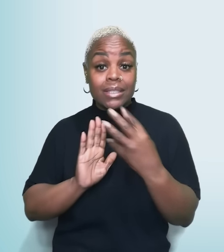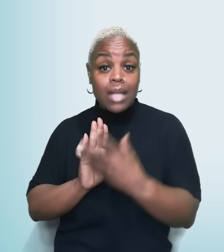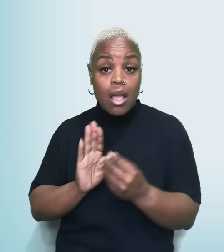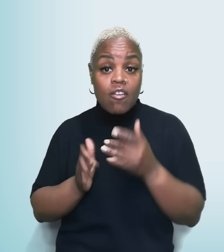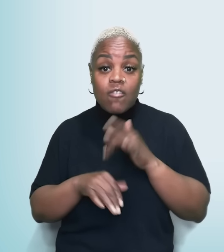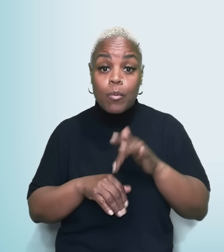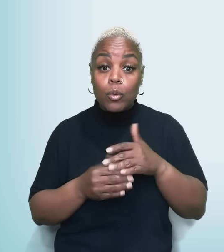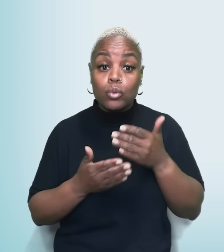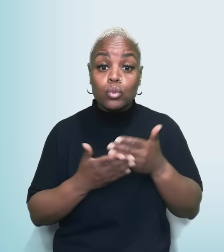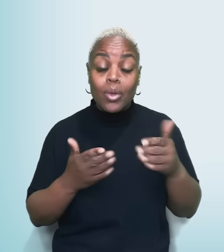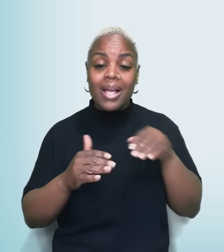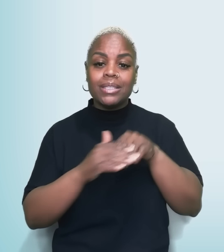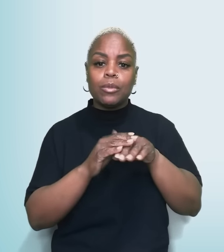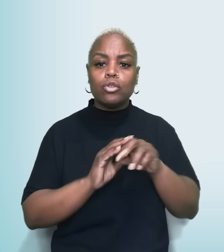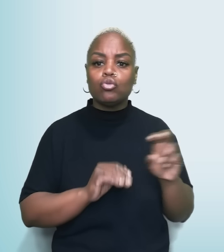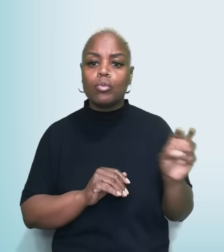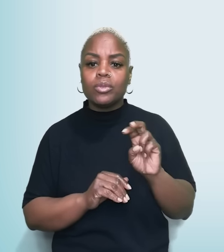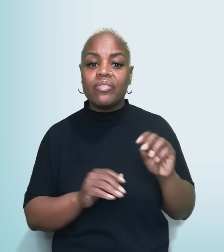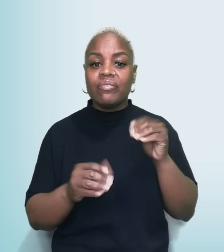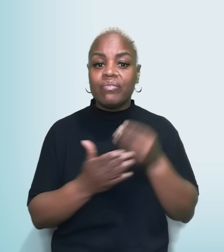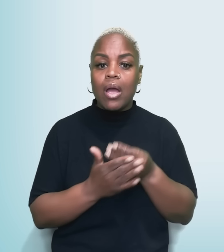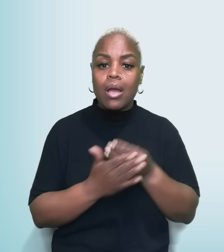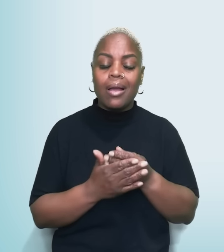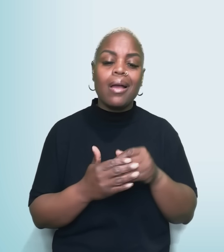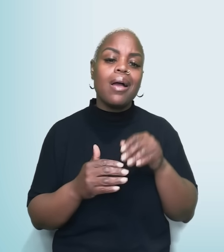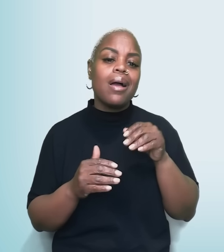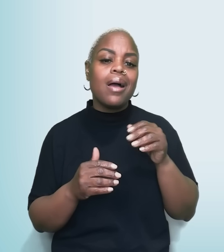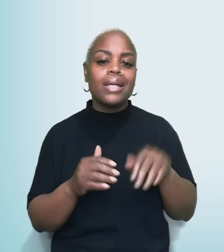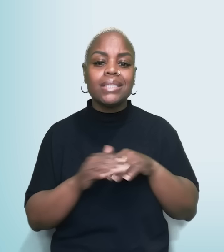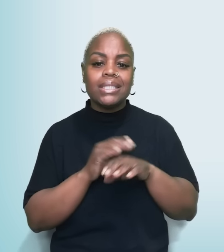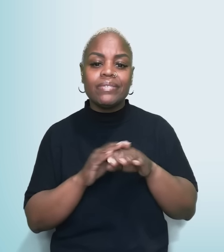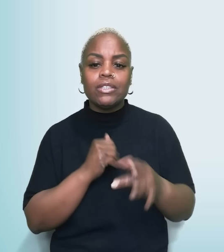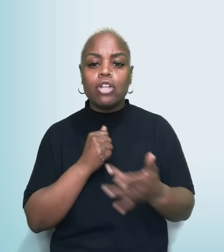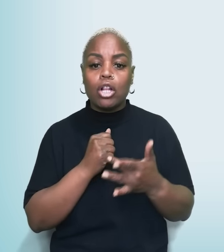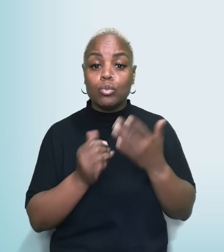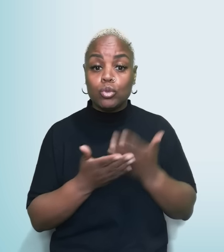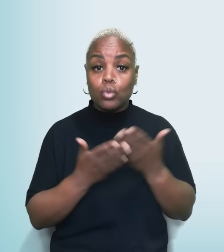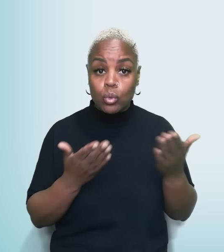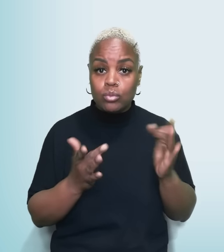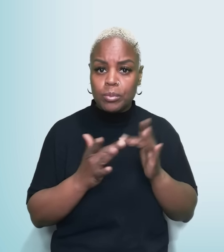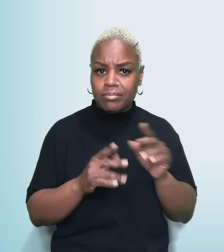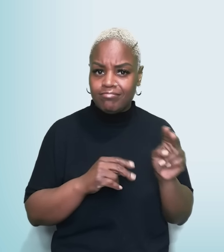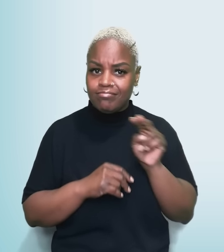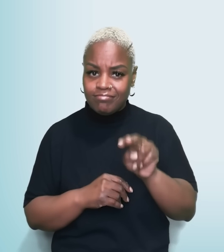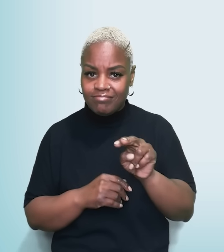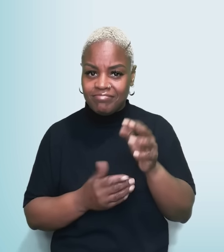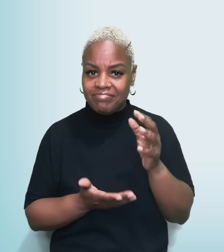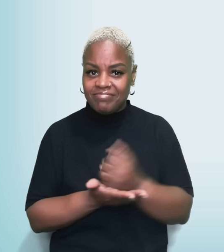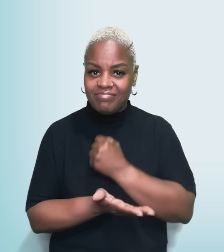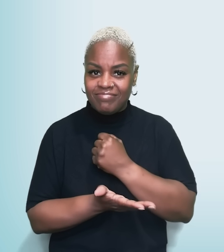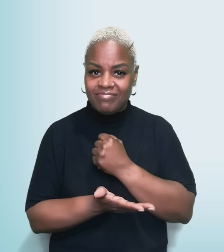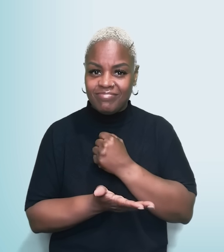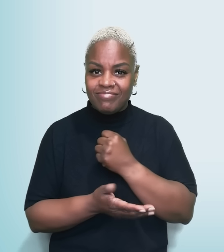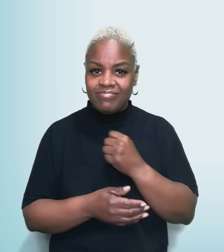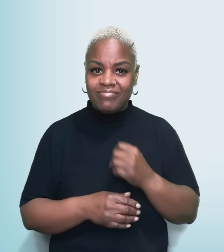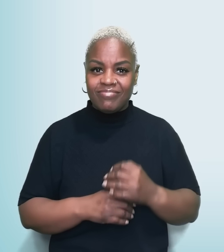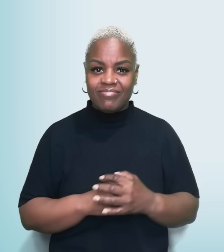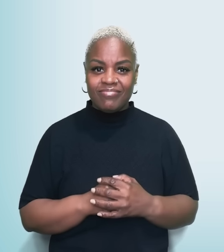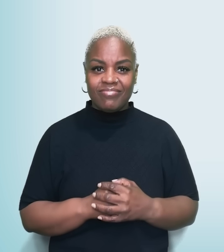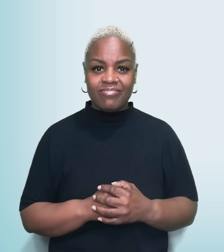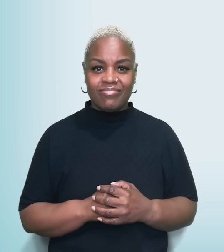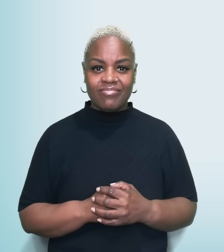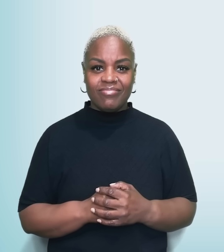Find your drive for independence. Scan to learn more about accessible vehicle financing options and ABLE accounts.